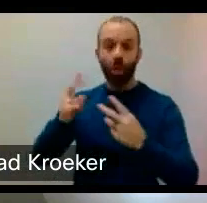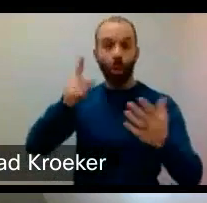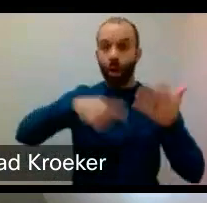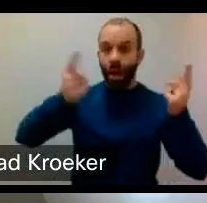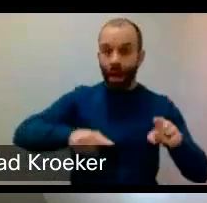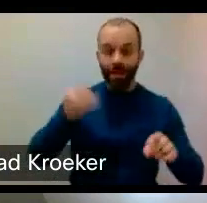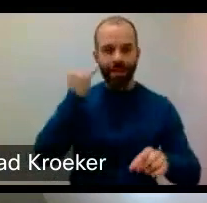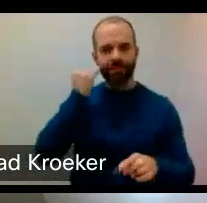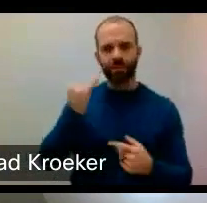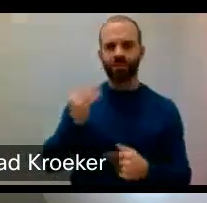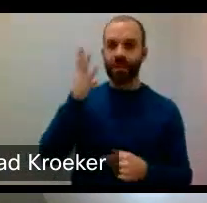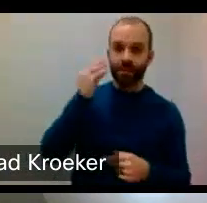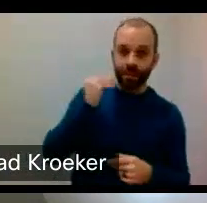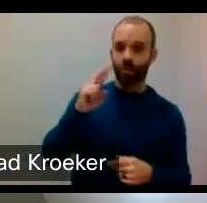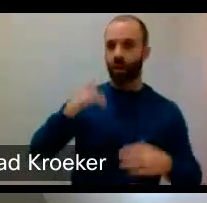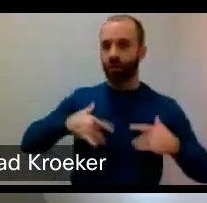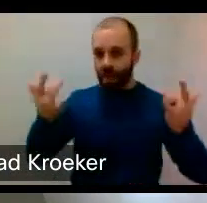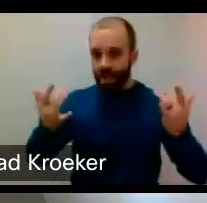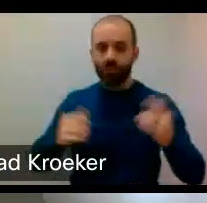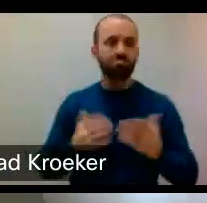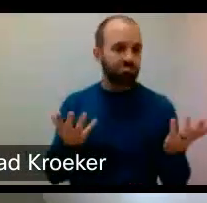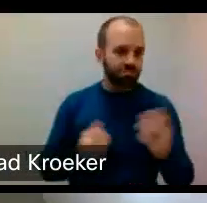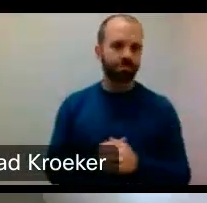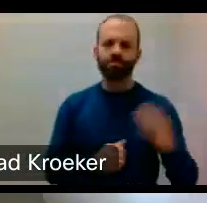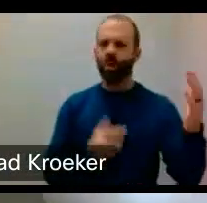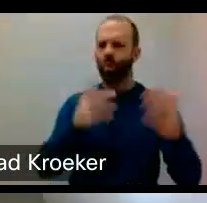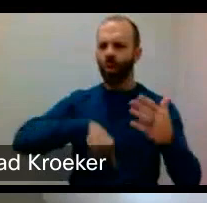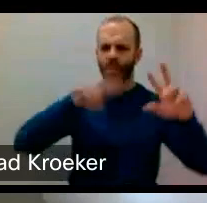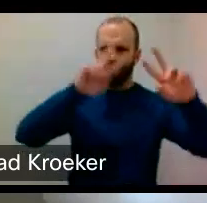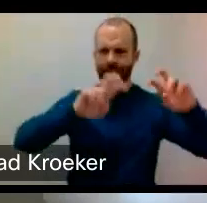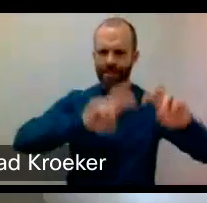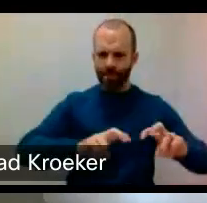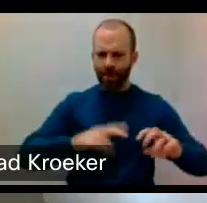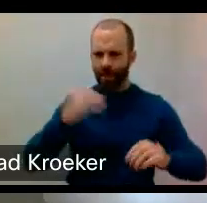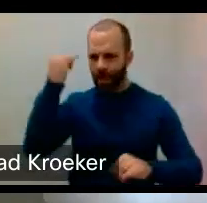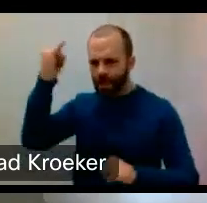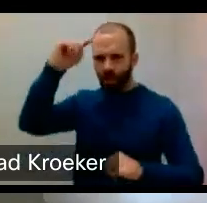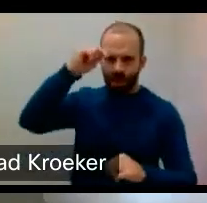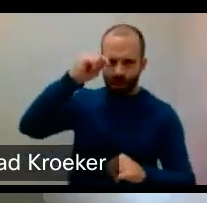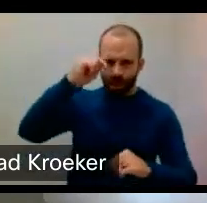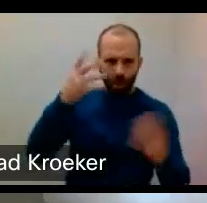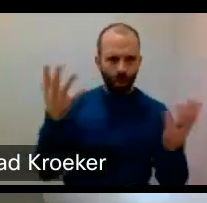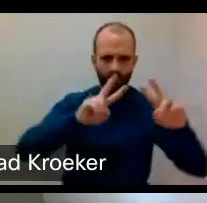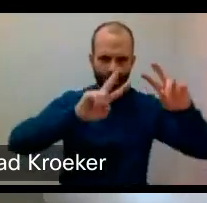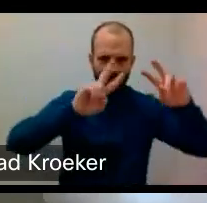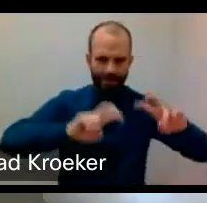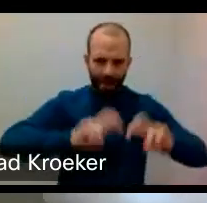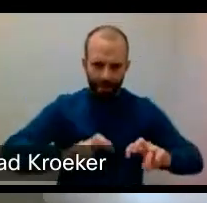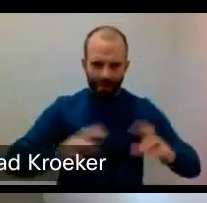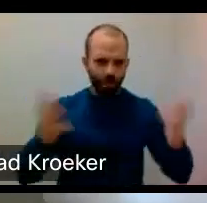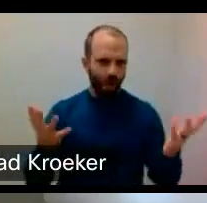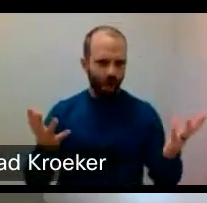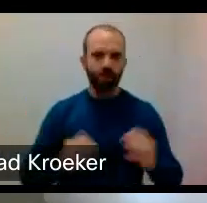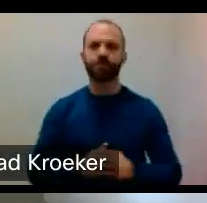or event, what is being examined, right? So what idea or theory is being reflected